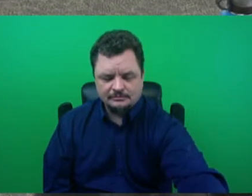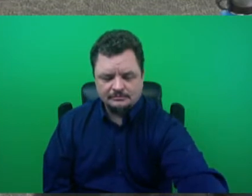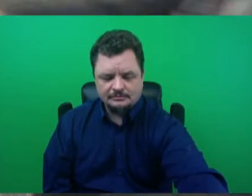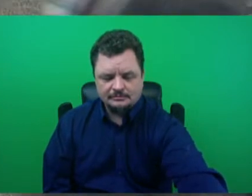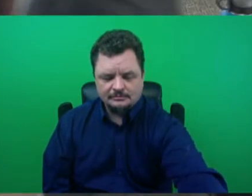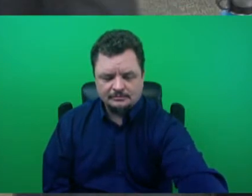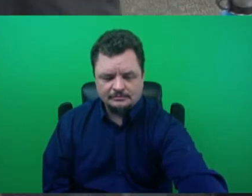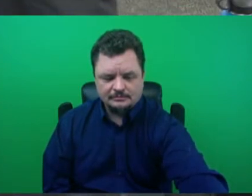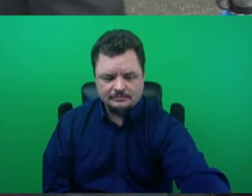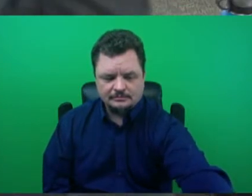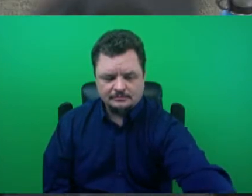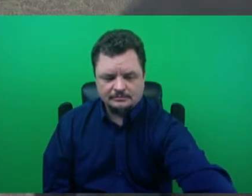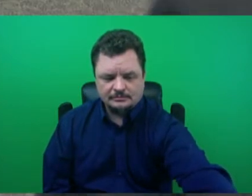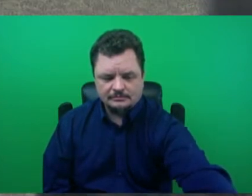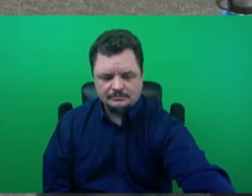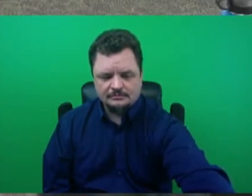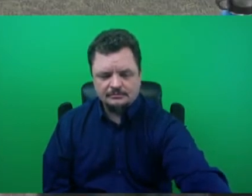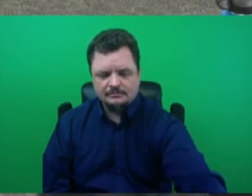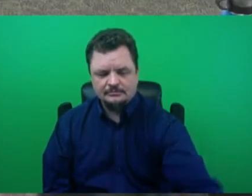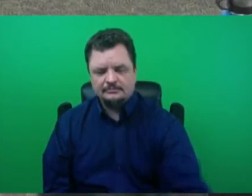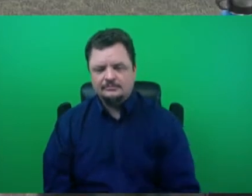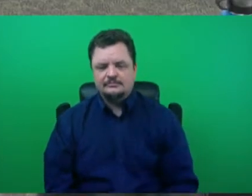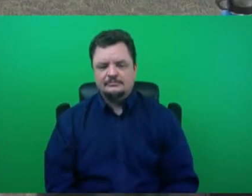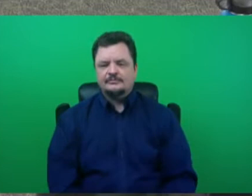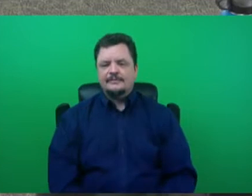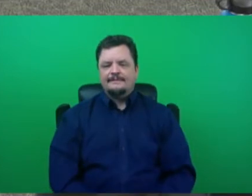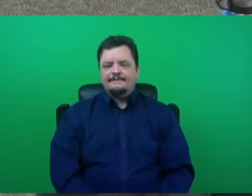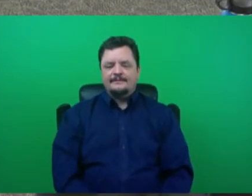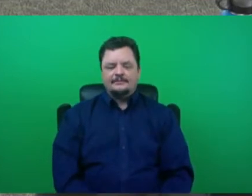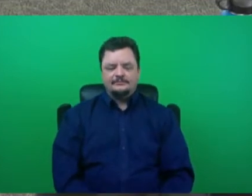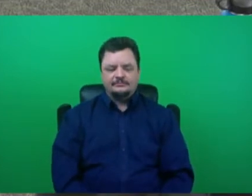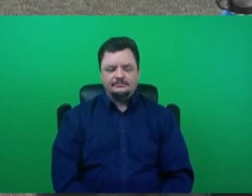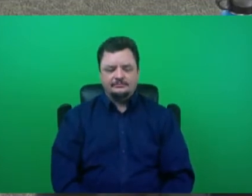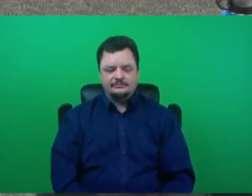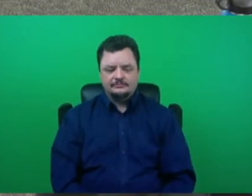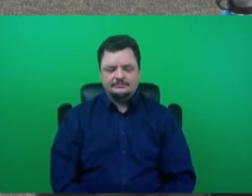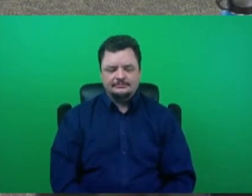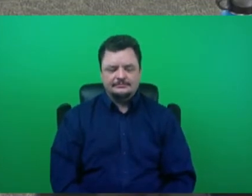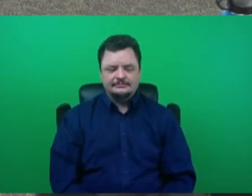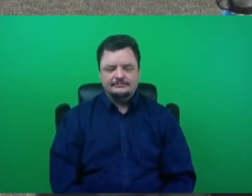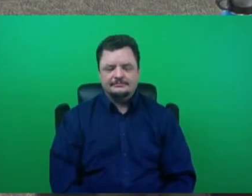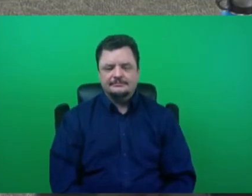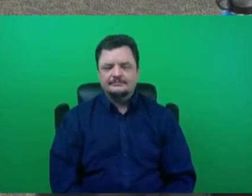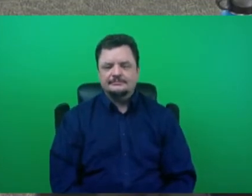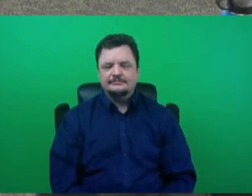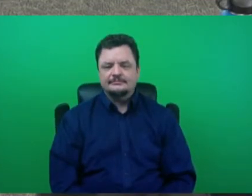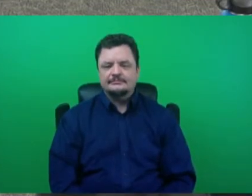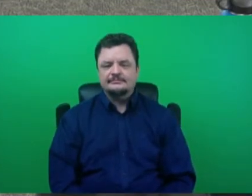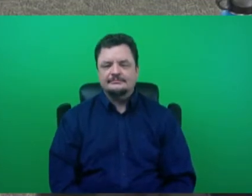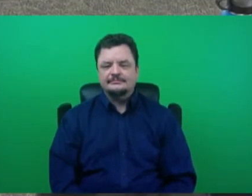Hang on. Now, I turned it off. There we go. Of course I did.